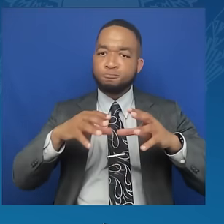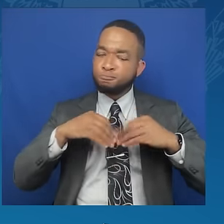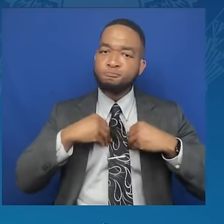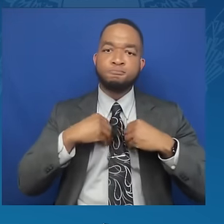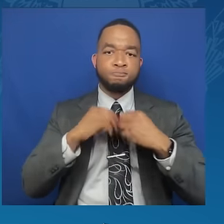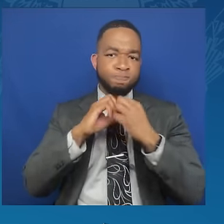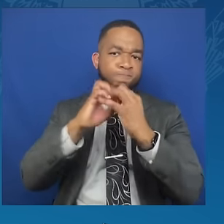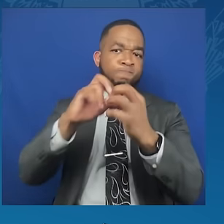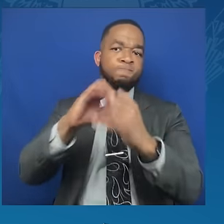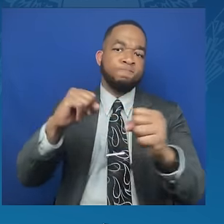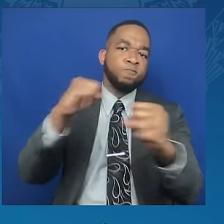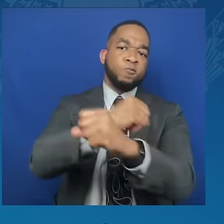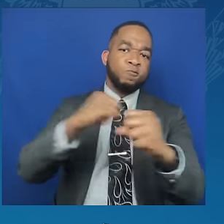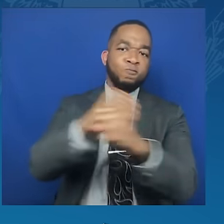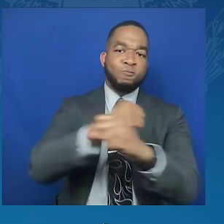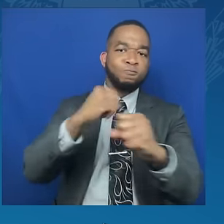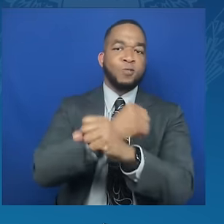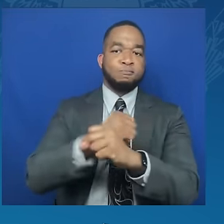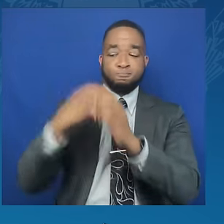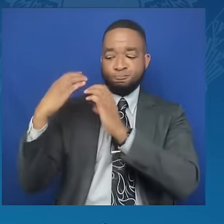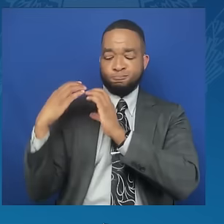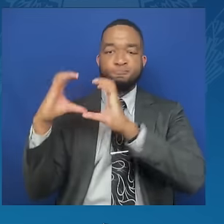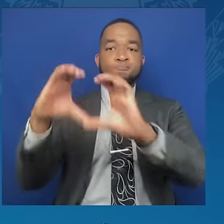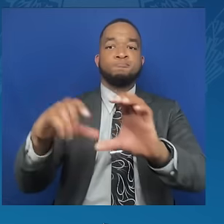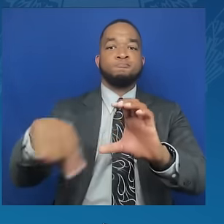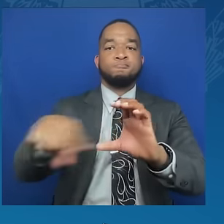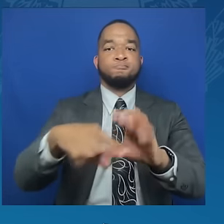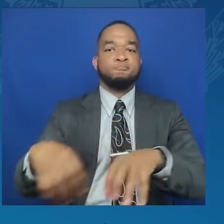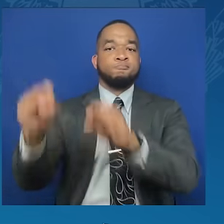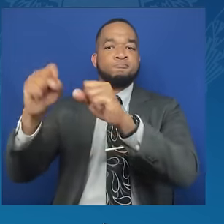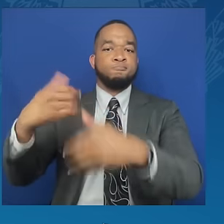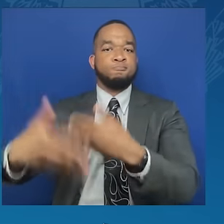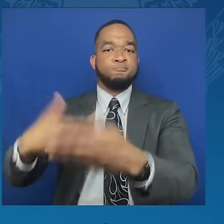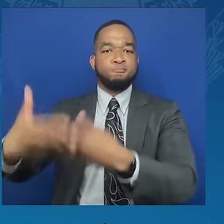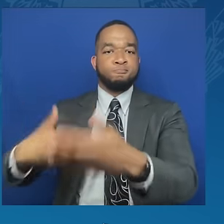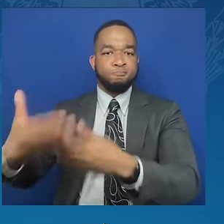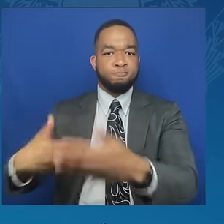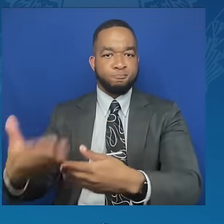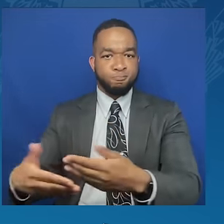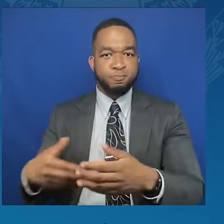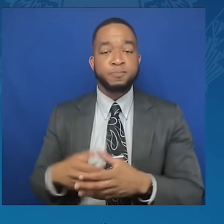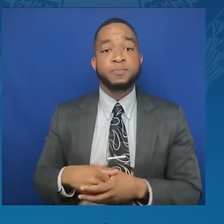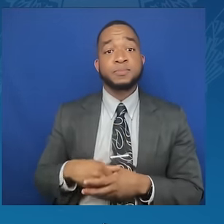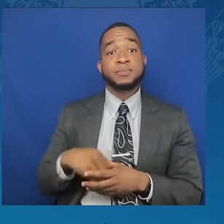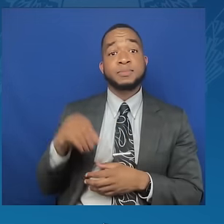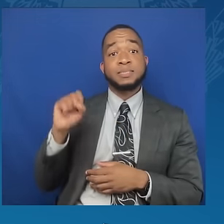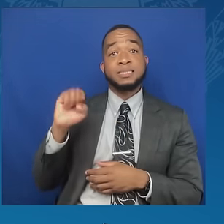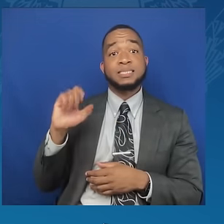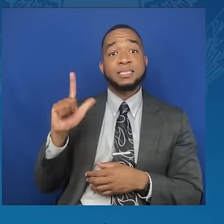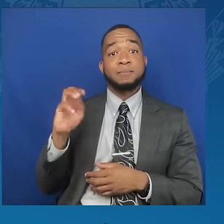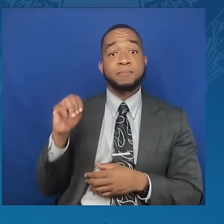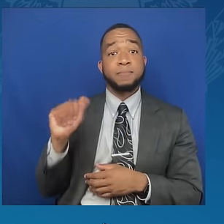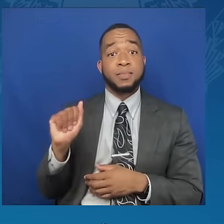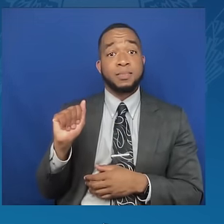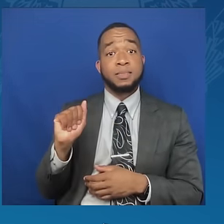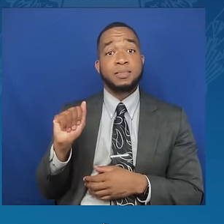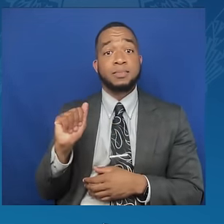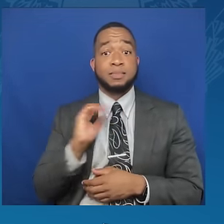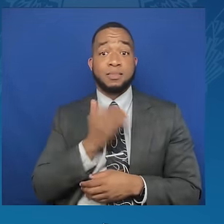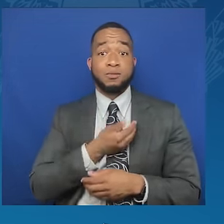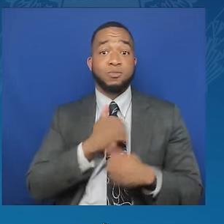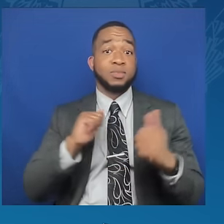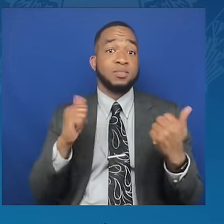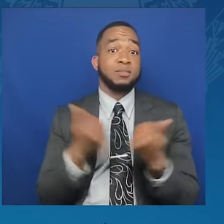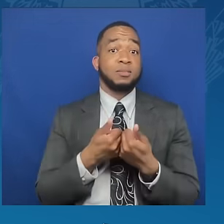So, Selma, the challenges we currently face are not unlike the challenges faced by